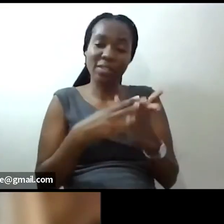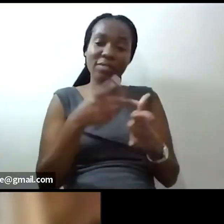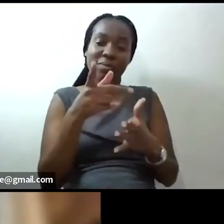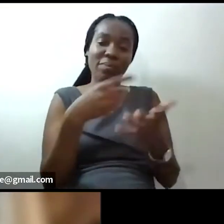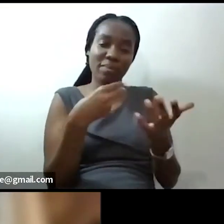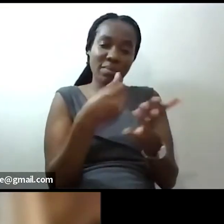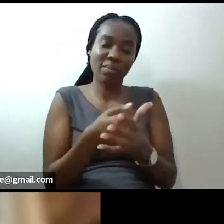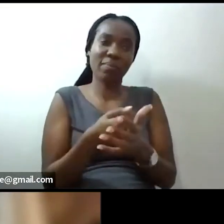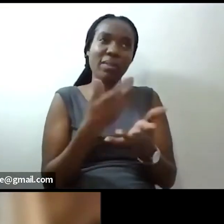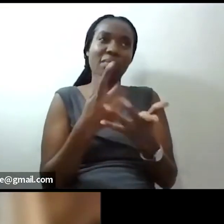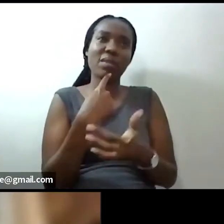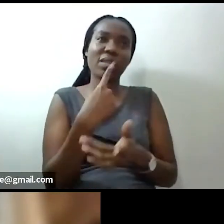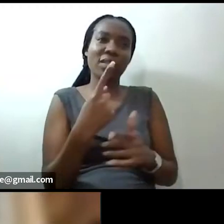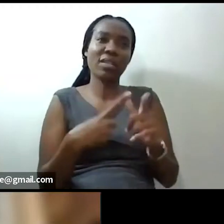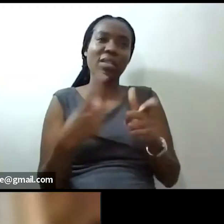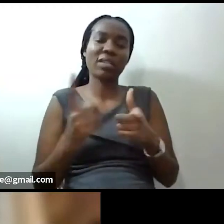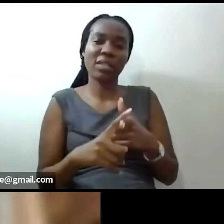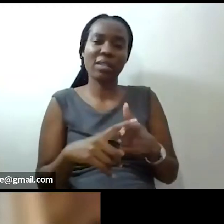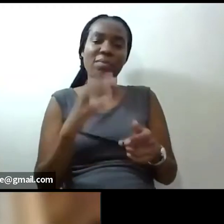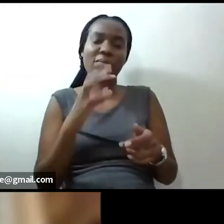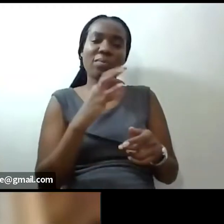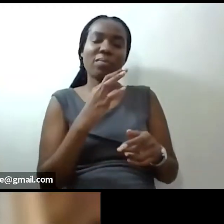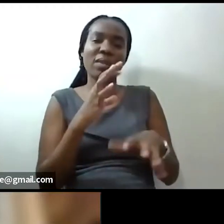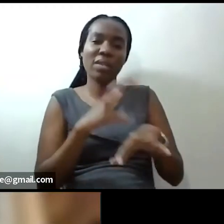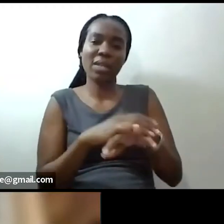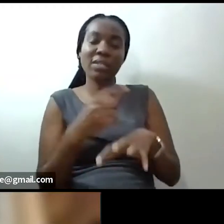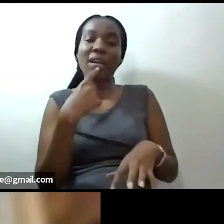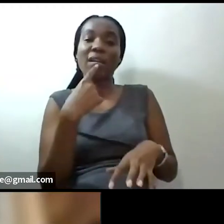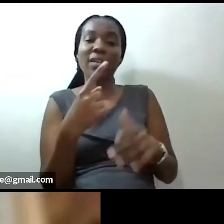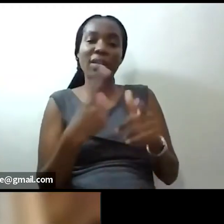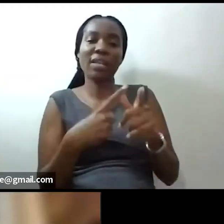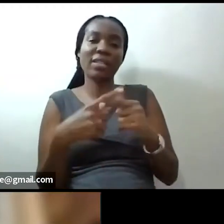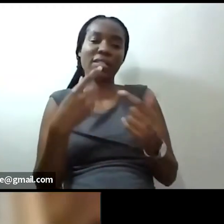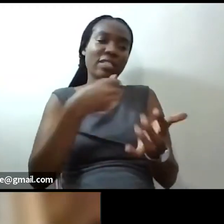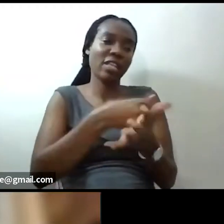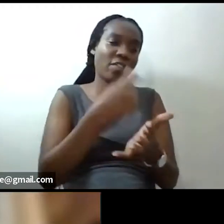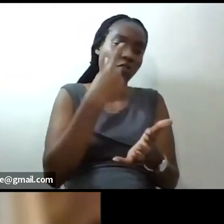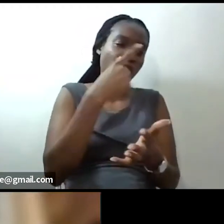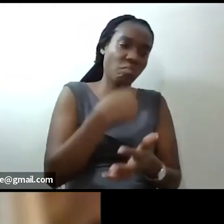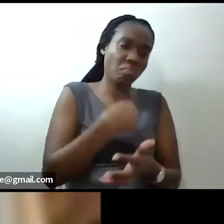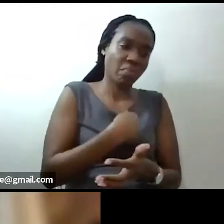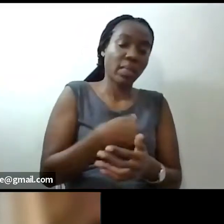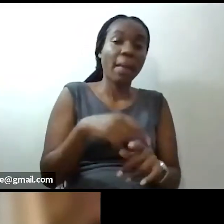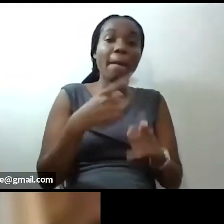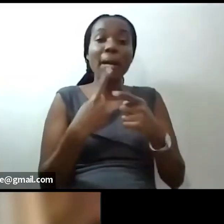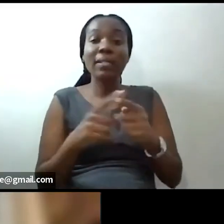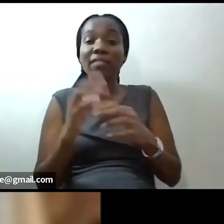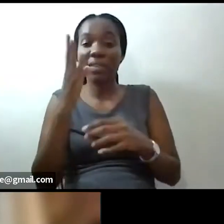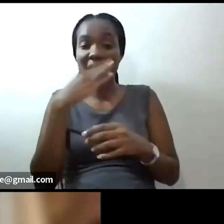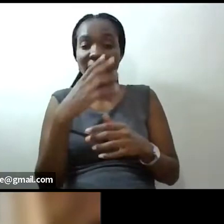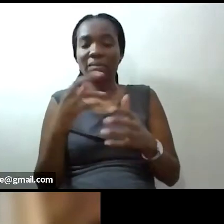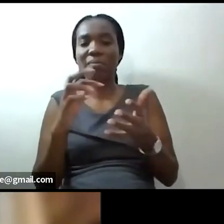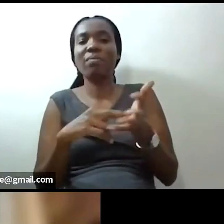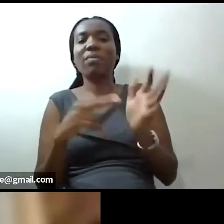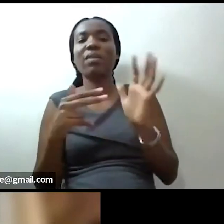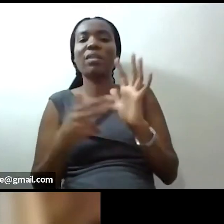100, you get your 100 and you're selling to me. But if now the dirty price is the one that considers the period